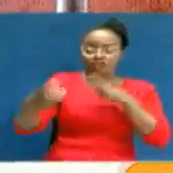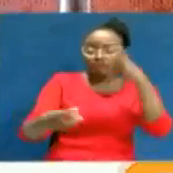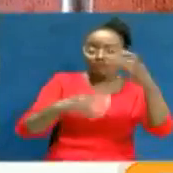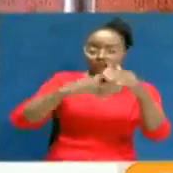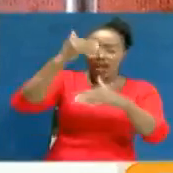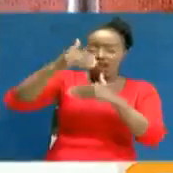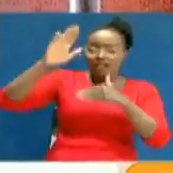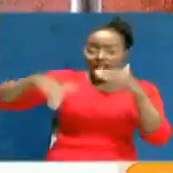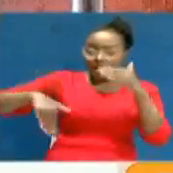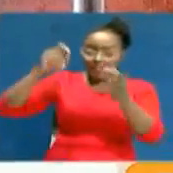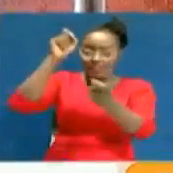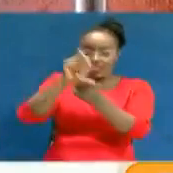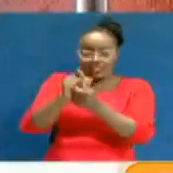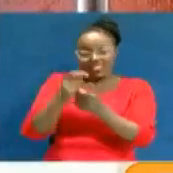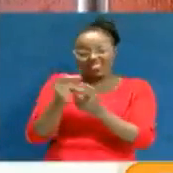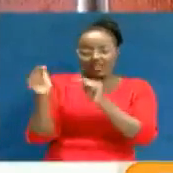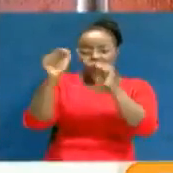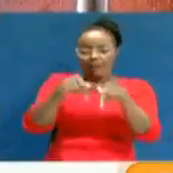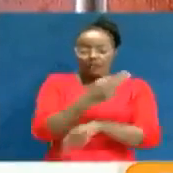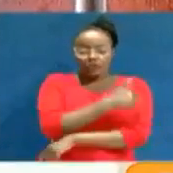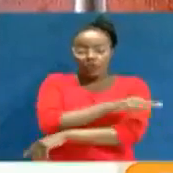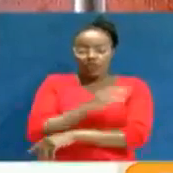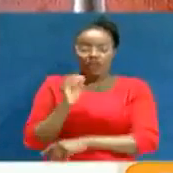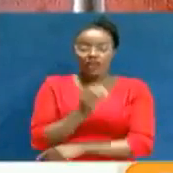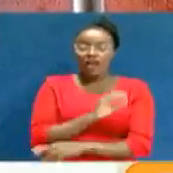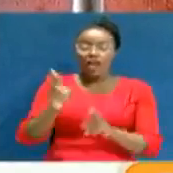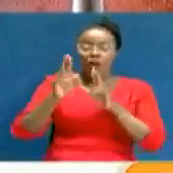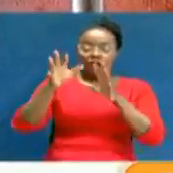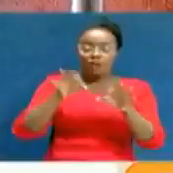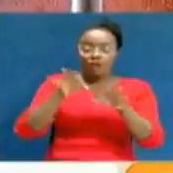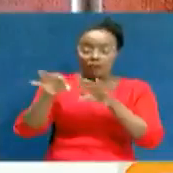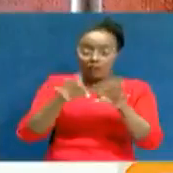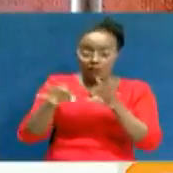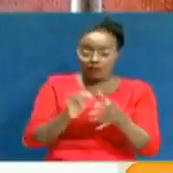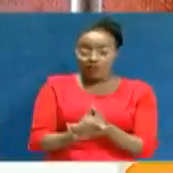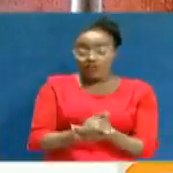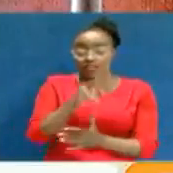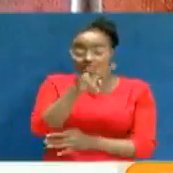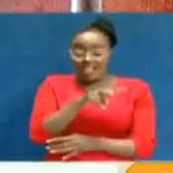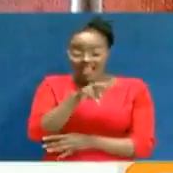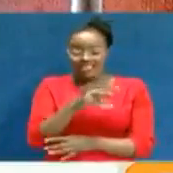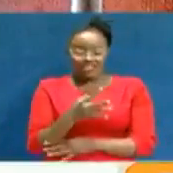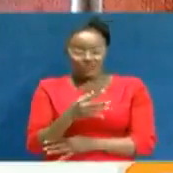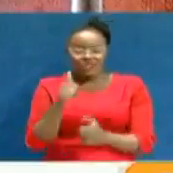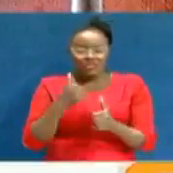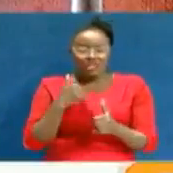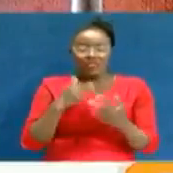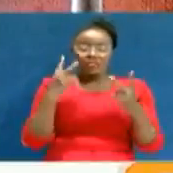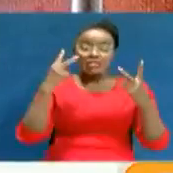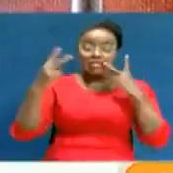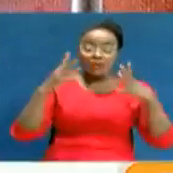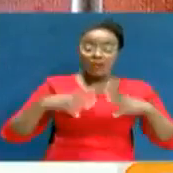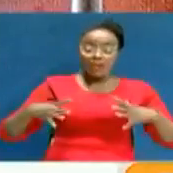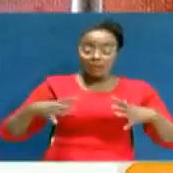diagnosis and presentation at hospitals. But as Sam Gituku reports, a lackluster attitude remains visible among